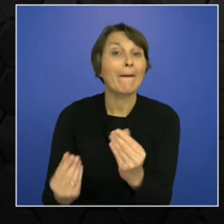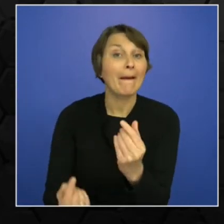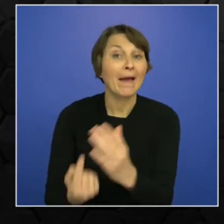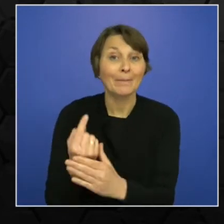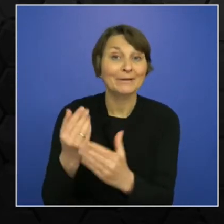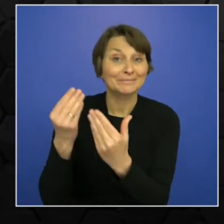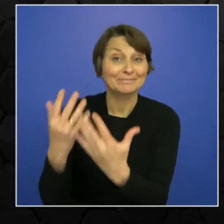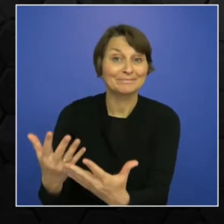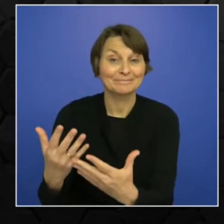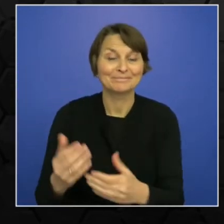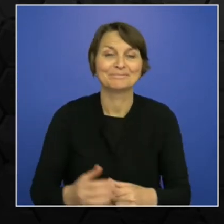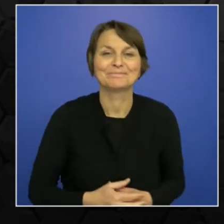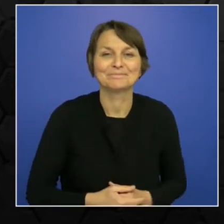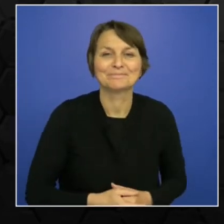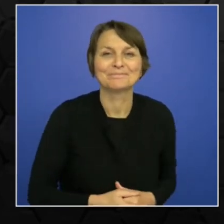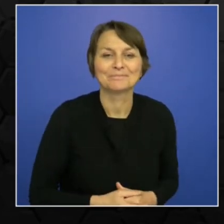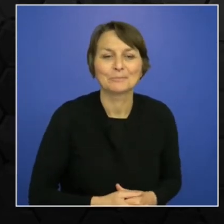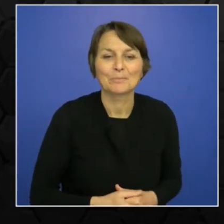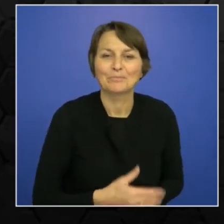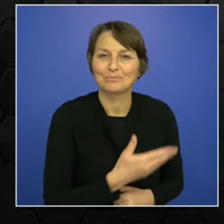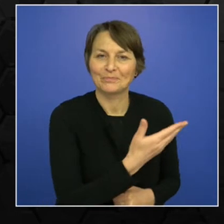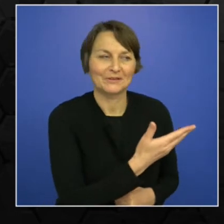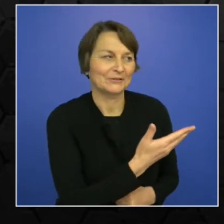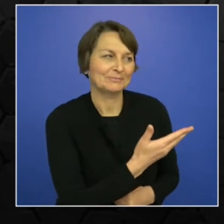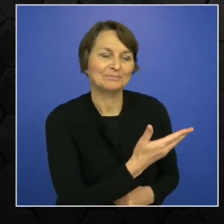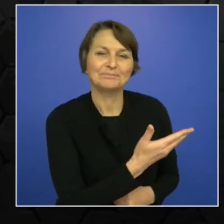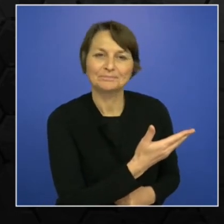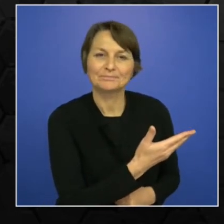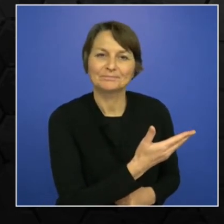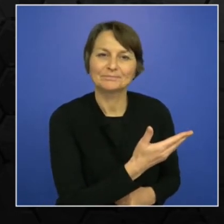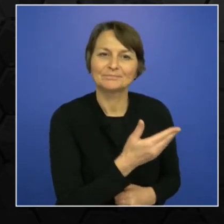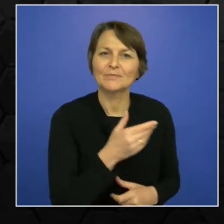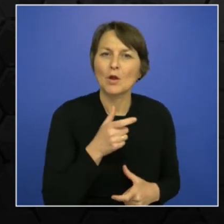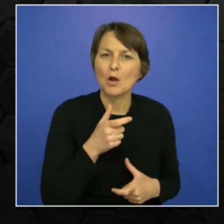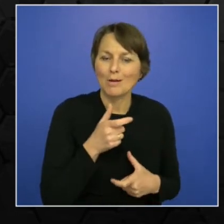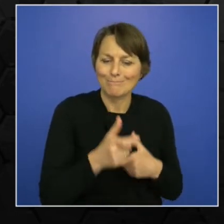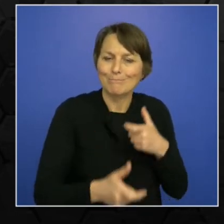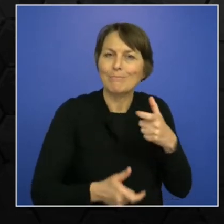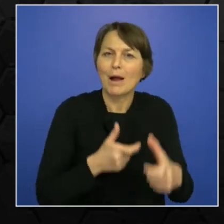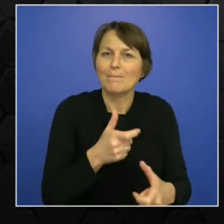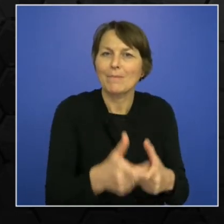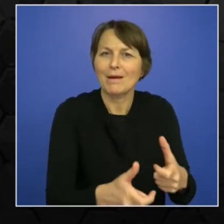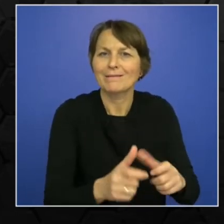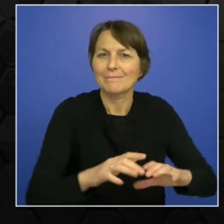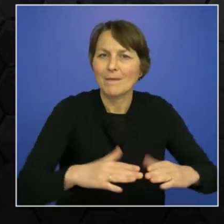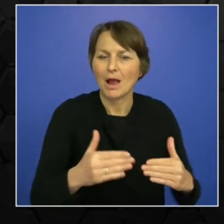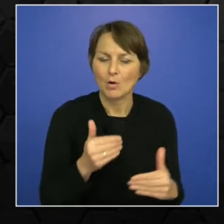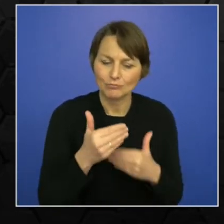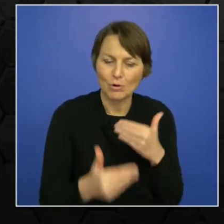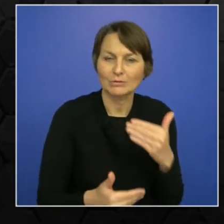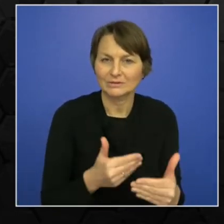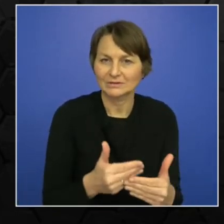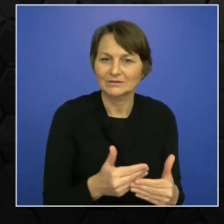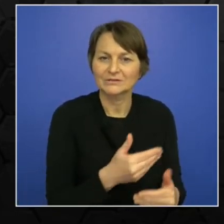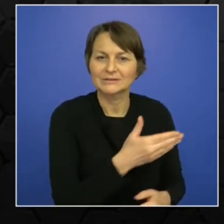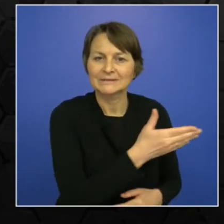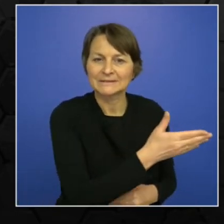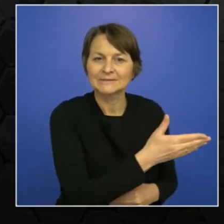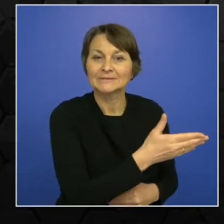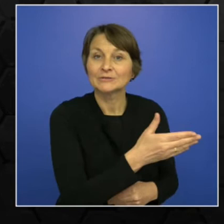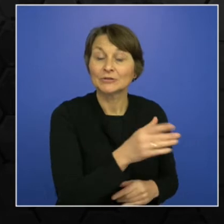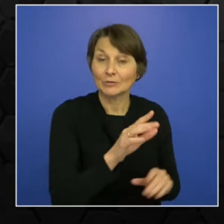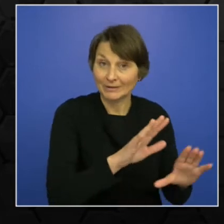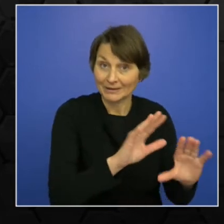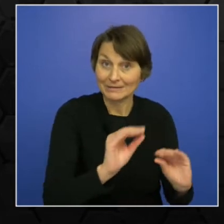So this is the pre-processing pipeline, which I have just given here to ensure there's no gap in the understanding.